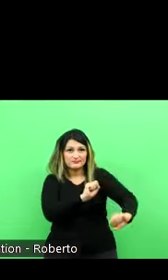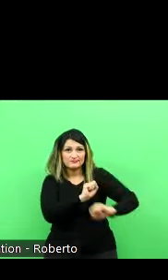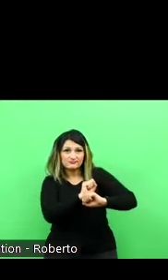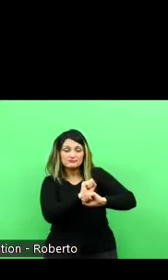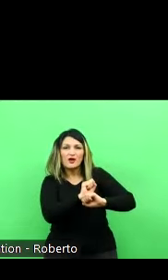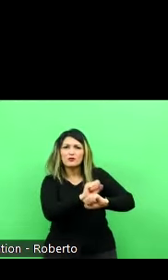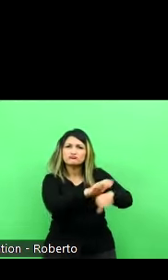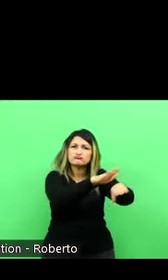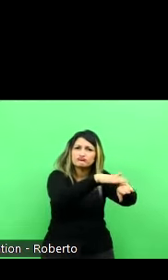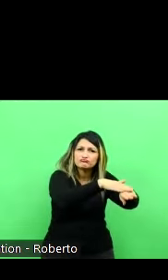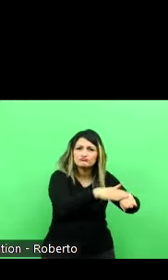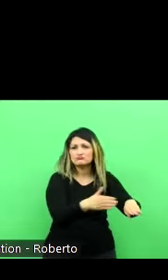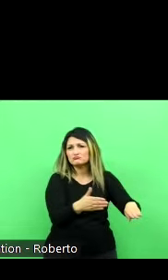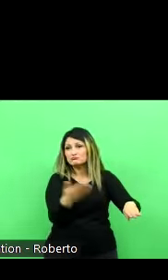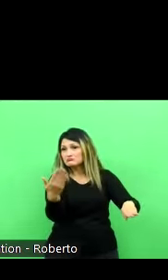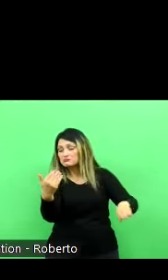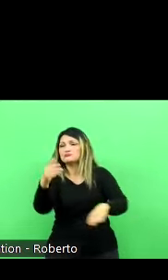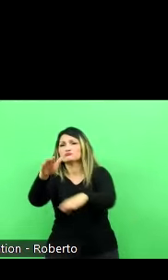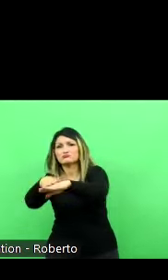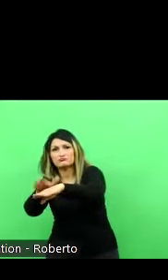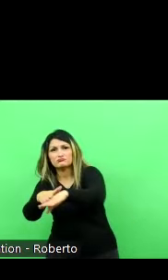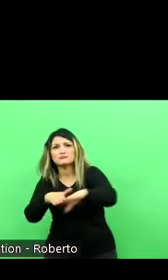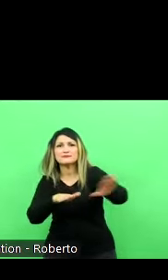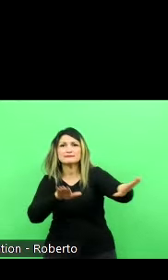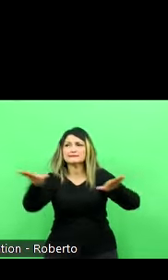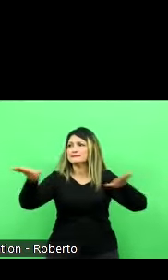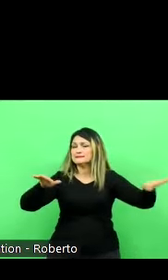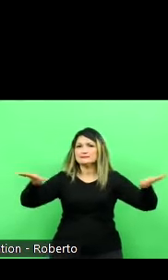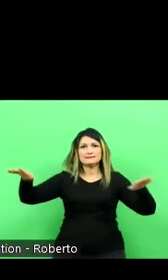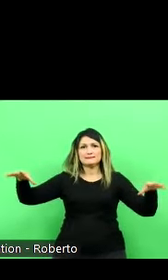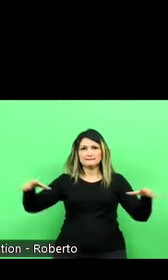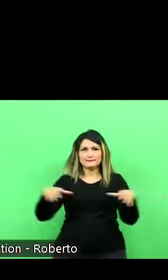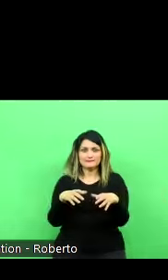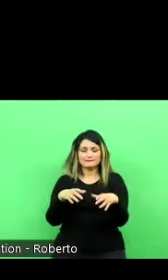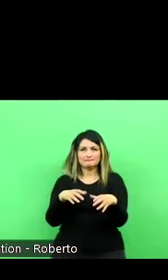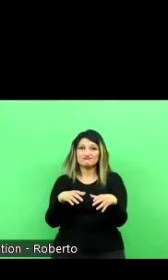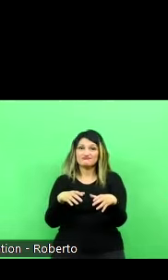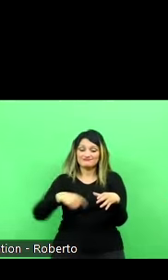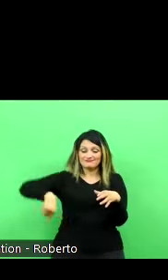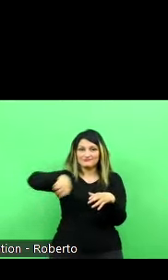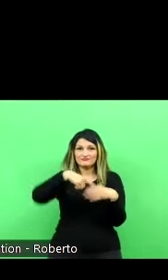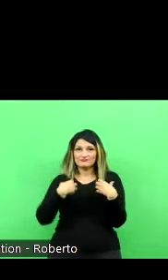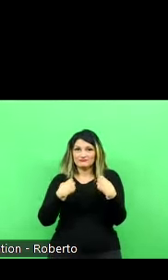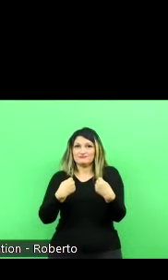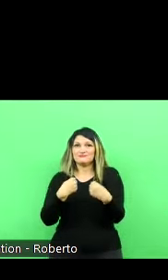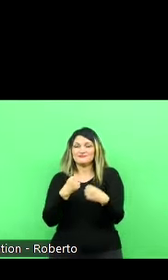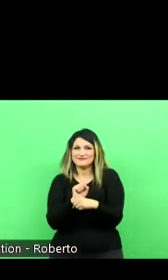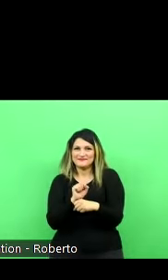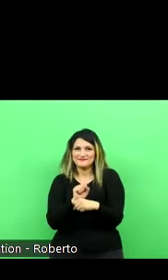to protect the vulnerabilities in these sectors and to ensure accessibility.